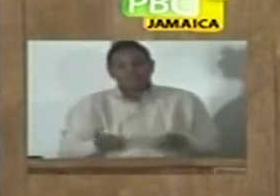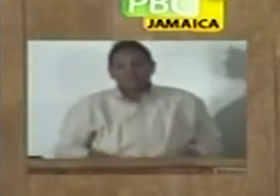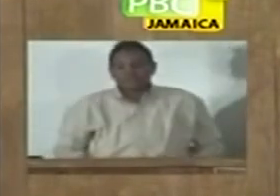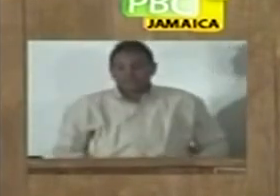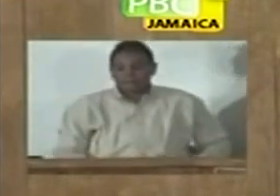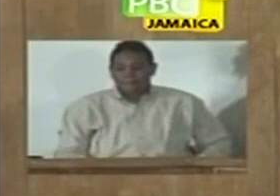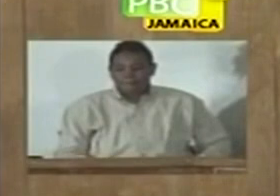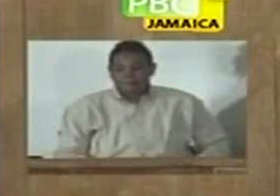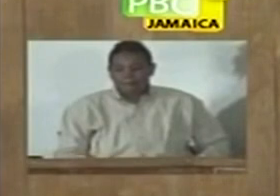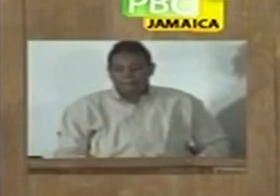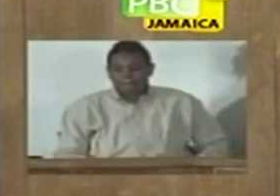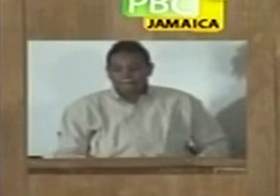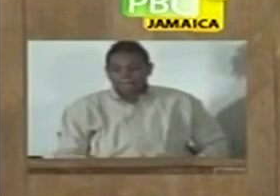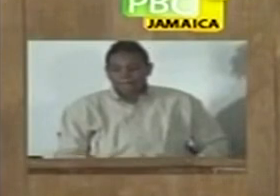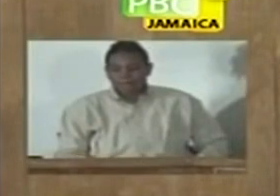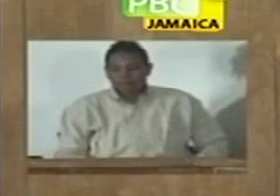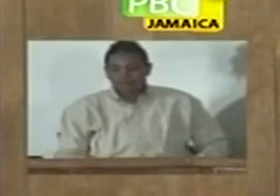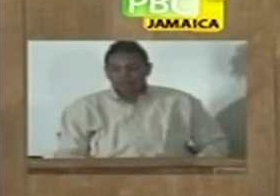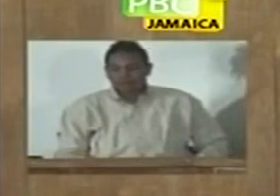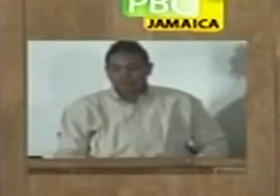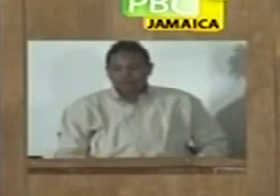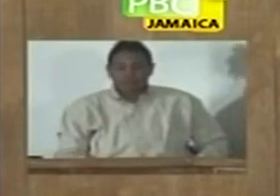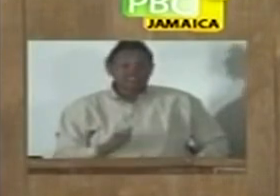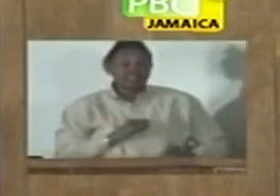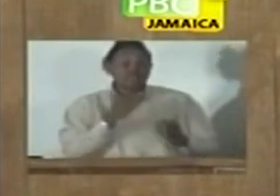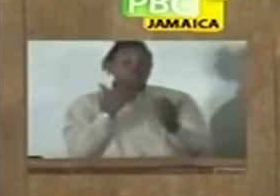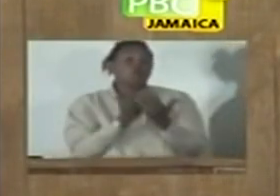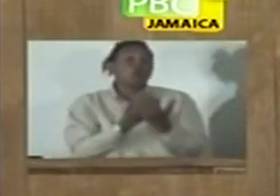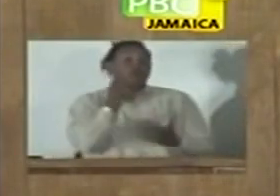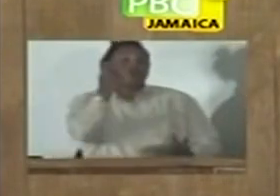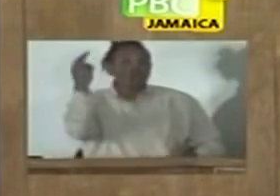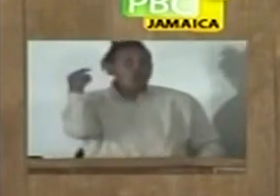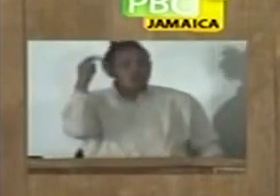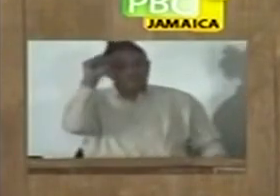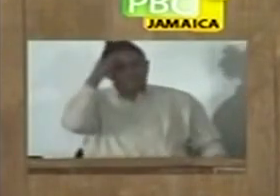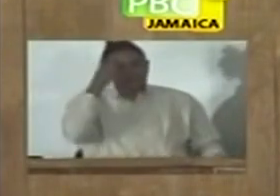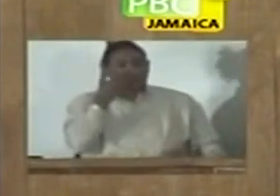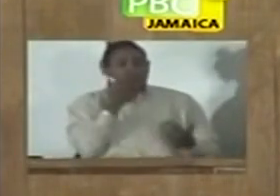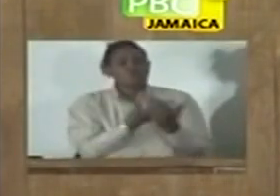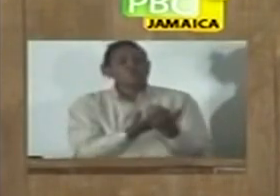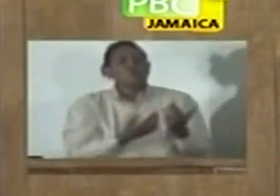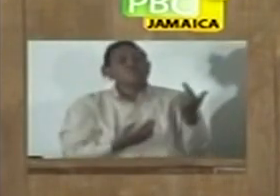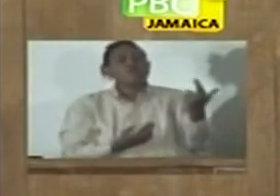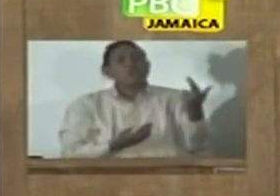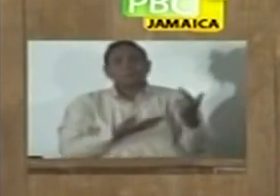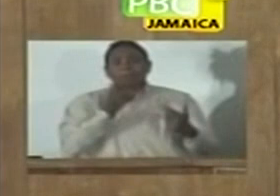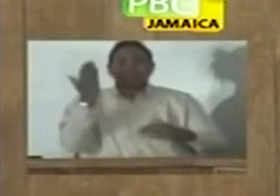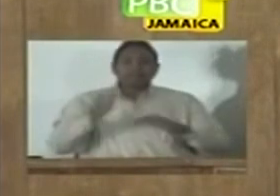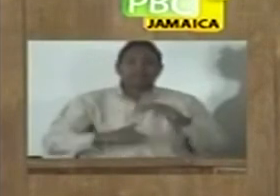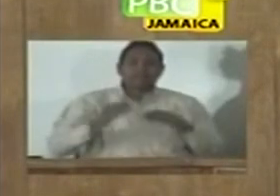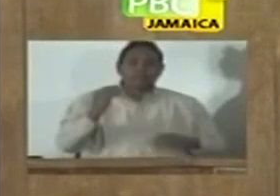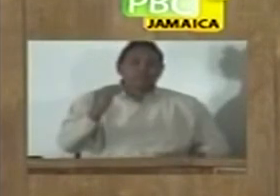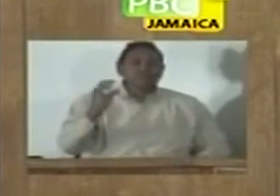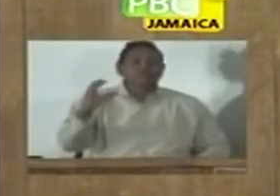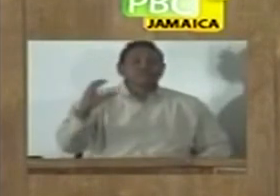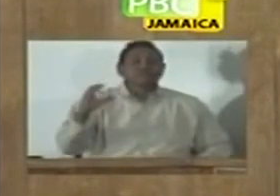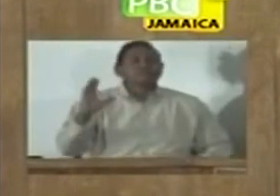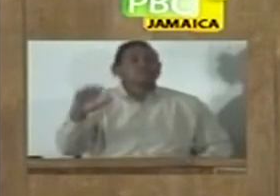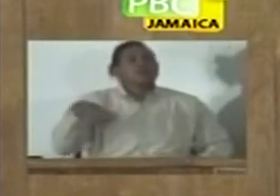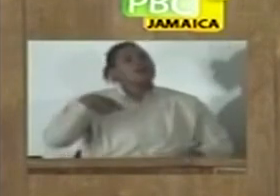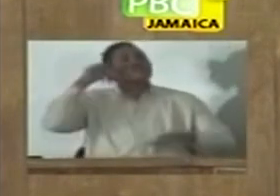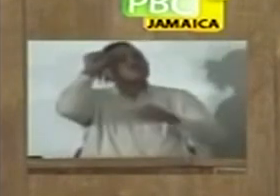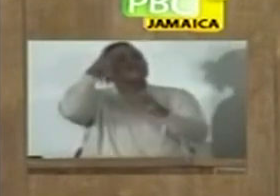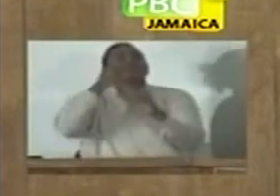President, I well recall also, not that good friend better than pocket money, but I remember a